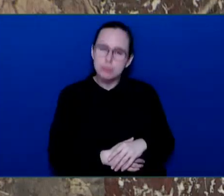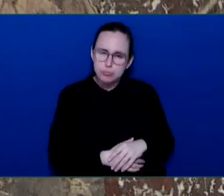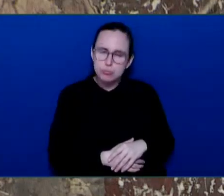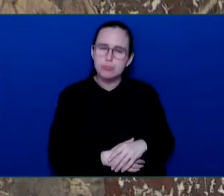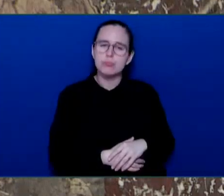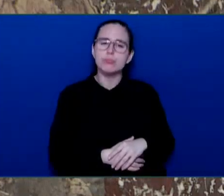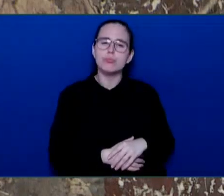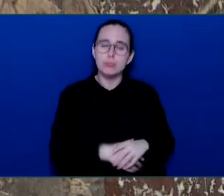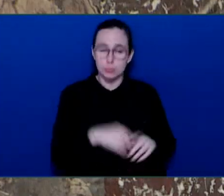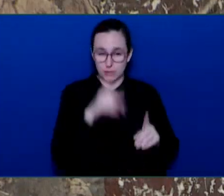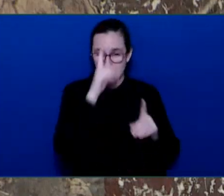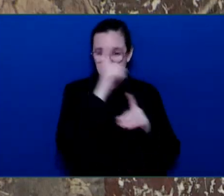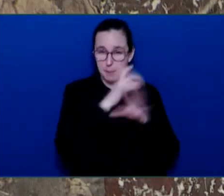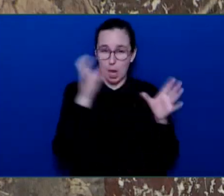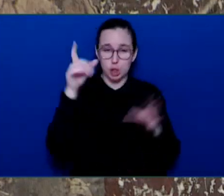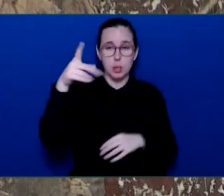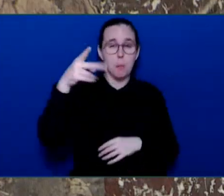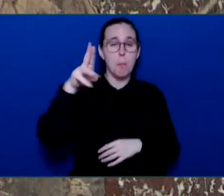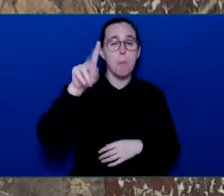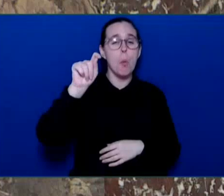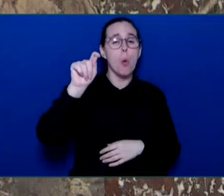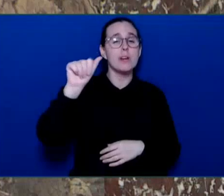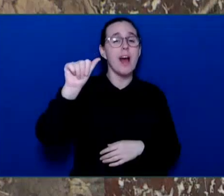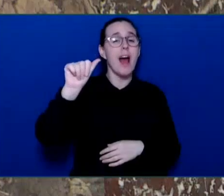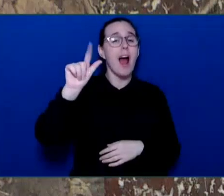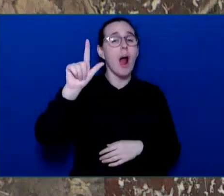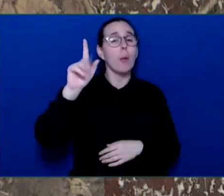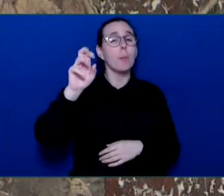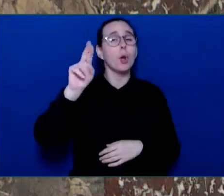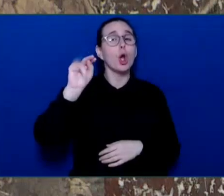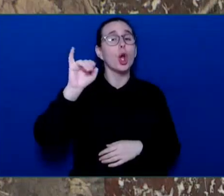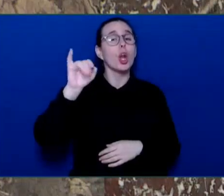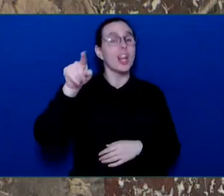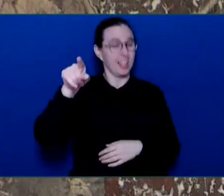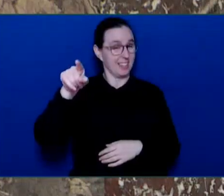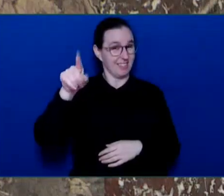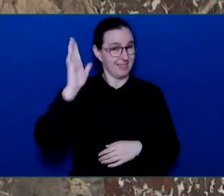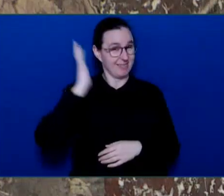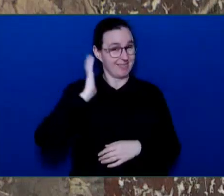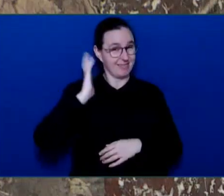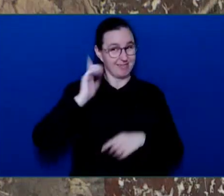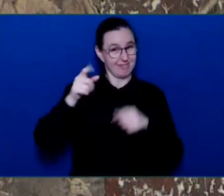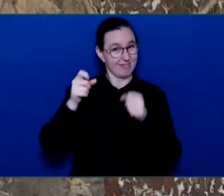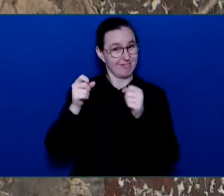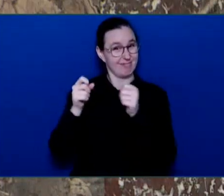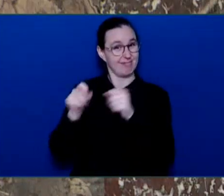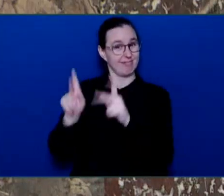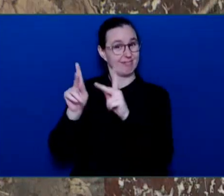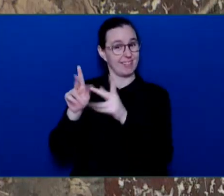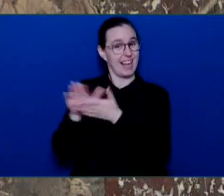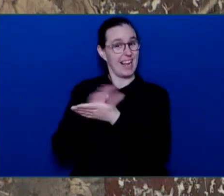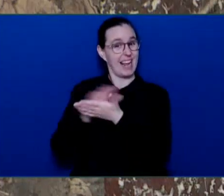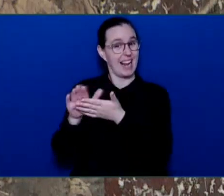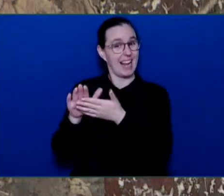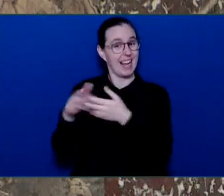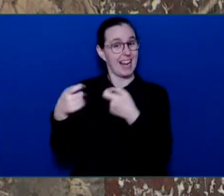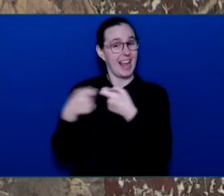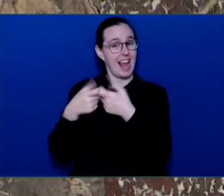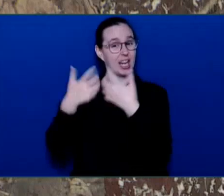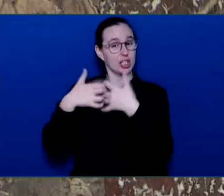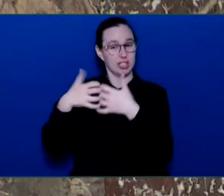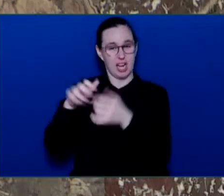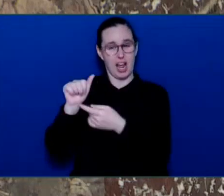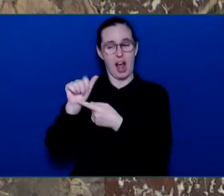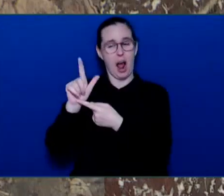city? That's a city that needs economic development, and instead of facilitating it, the previous government killed it with a $1 billion bill.